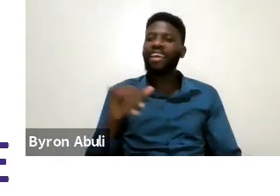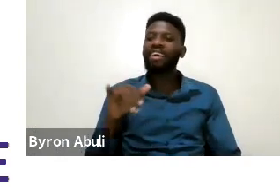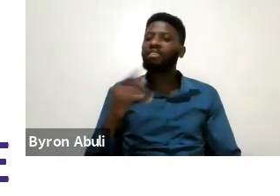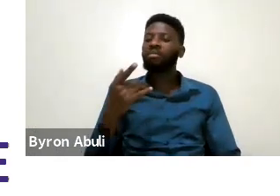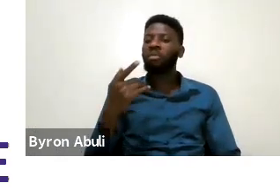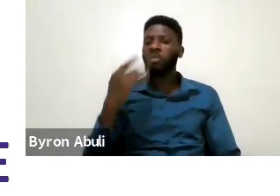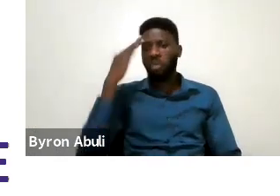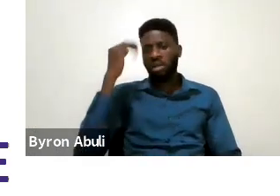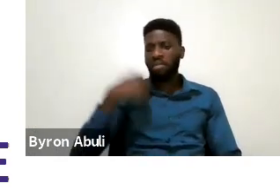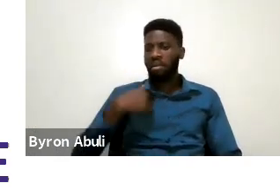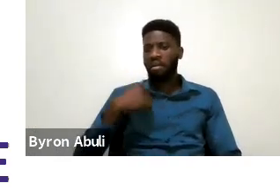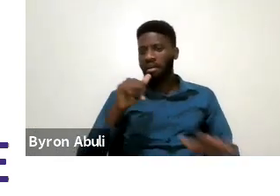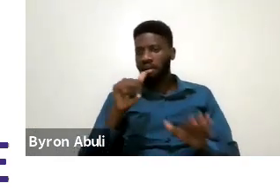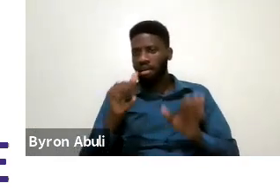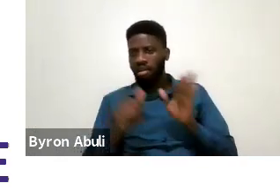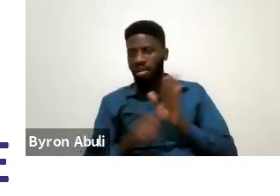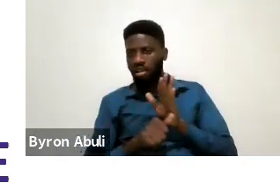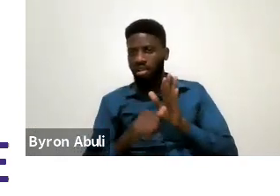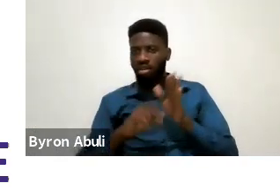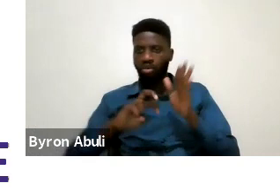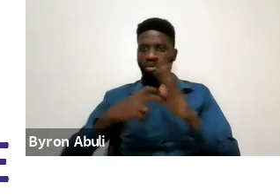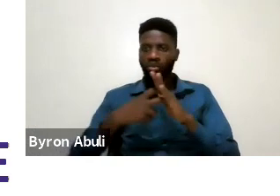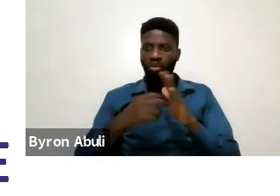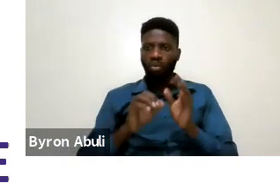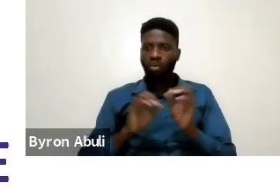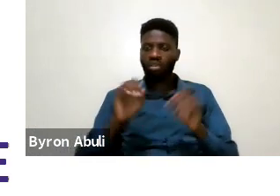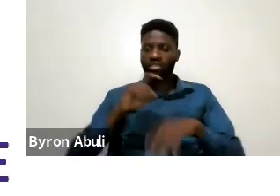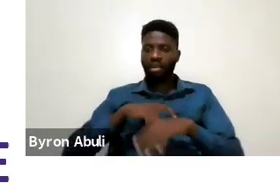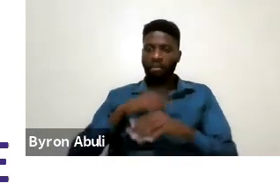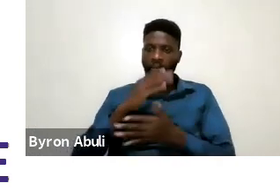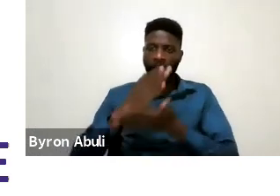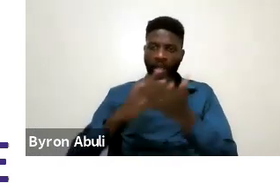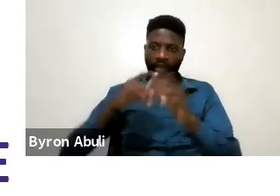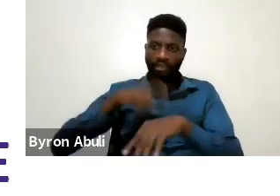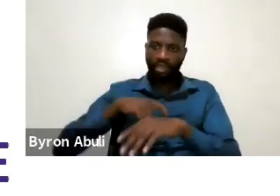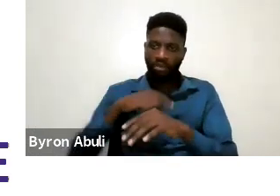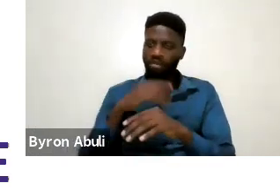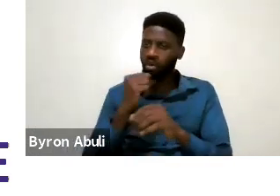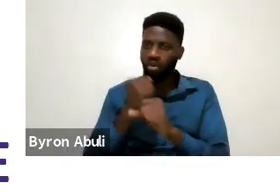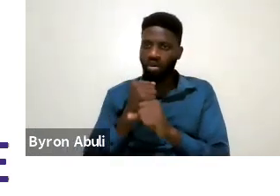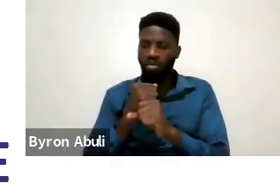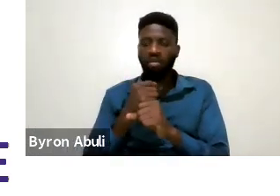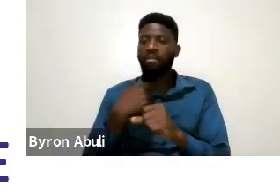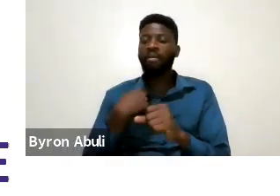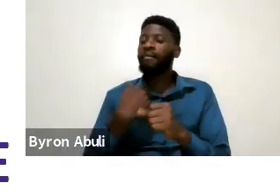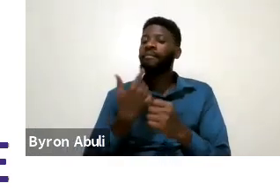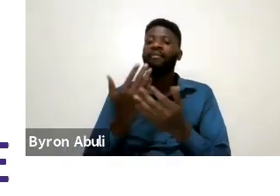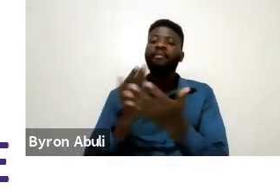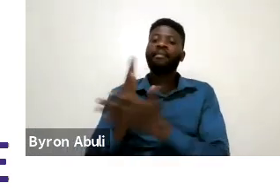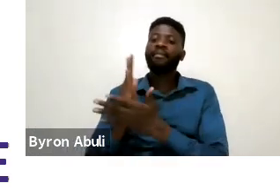wasn't under any contract as a part-timer, I had no right to continue pursuing this any